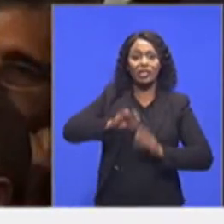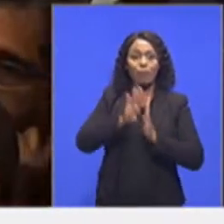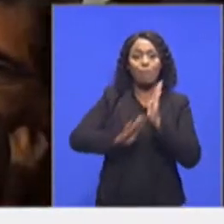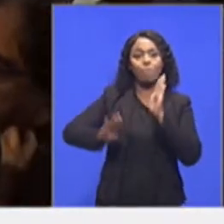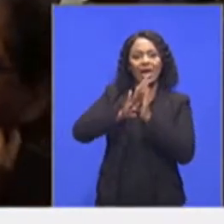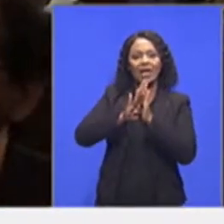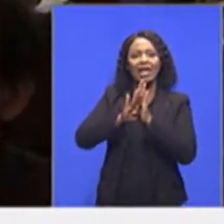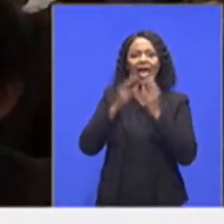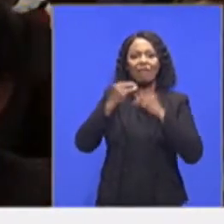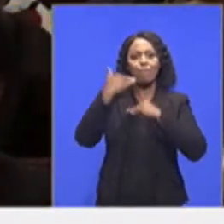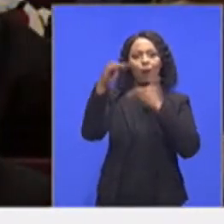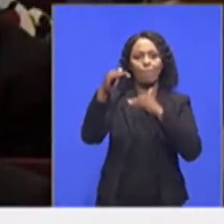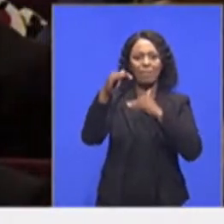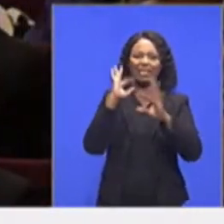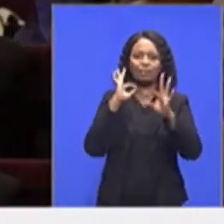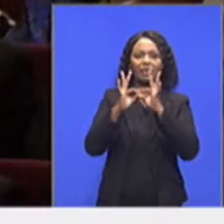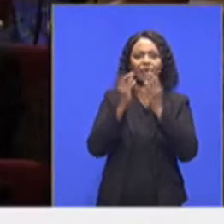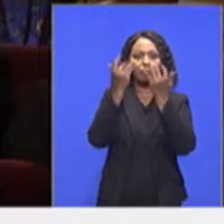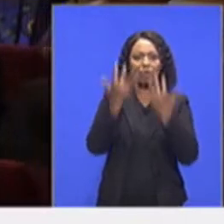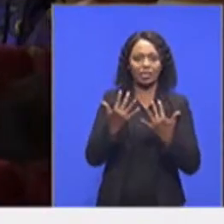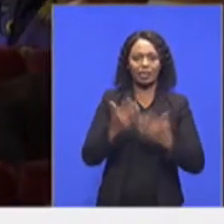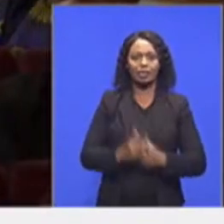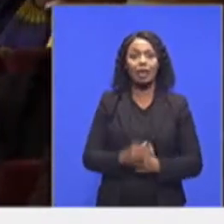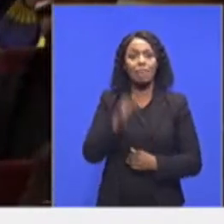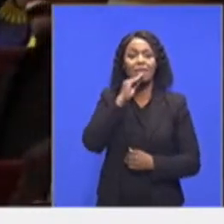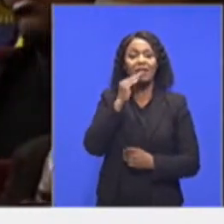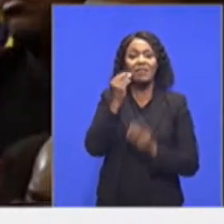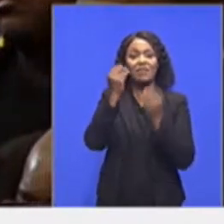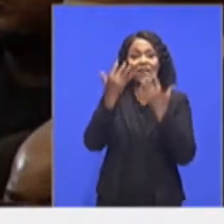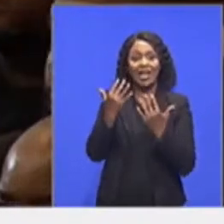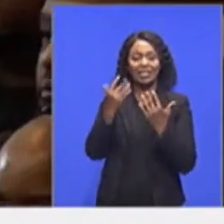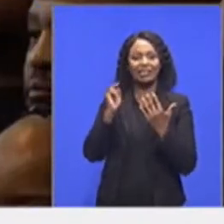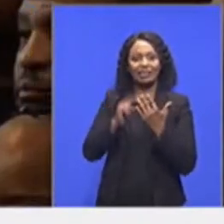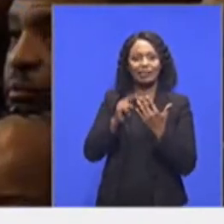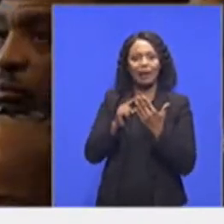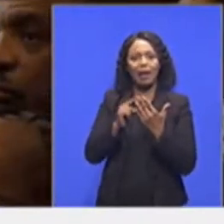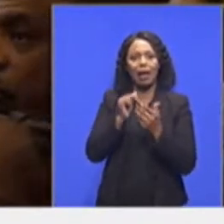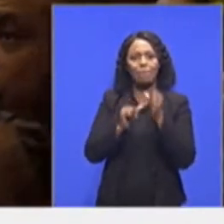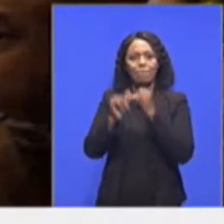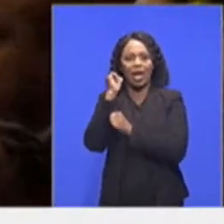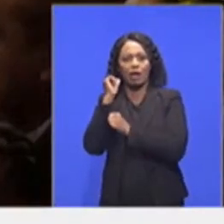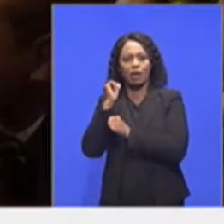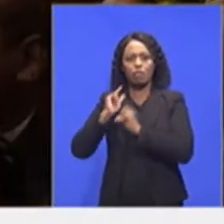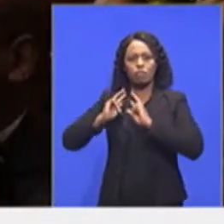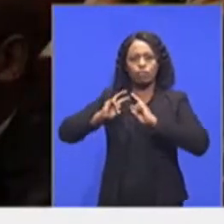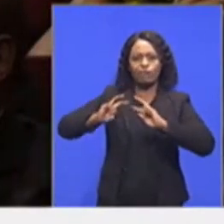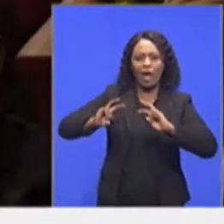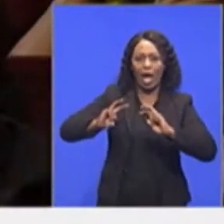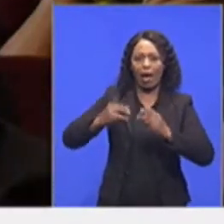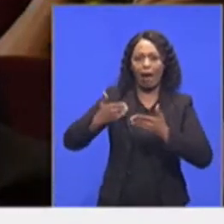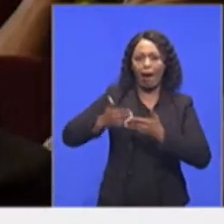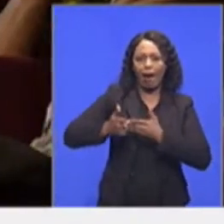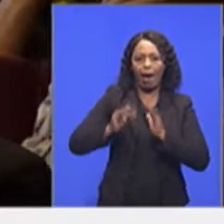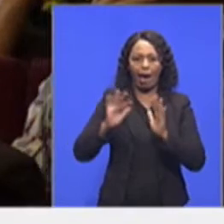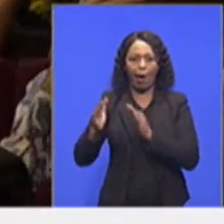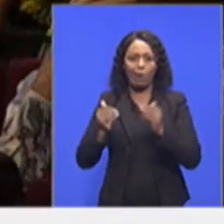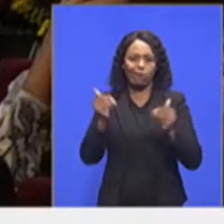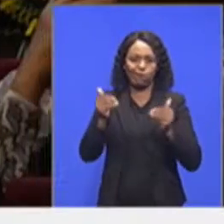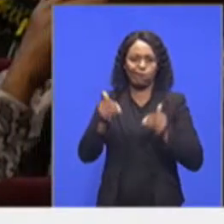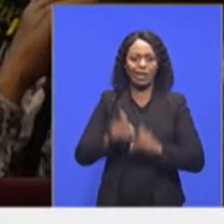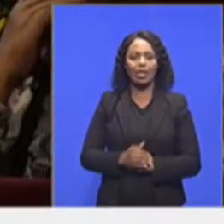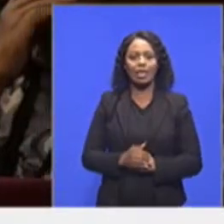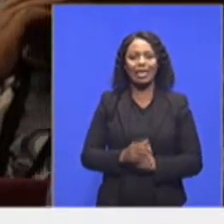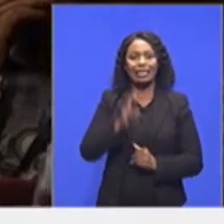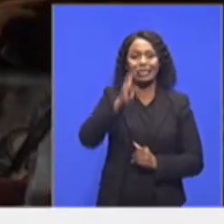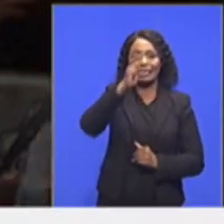budget. It will mean that funds must be clawed back in other ways. Mainly, this will mean restricting the